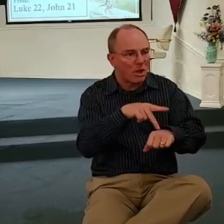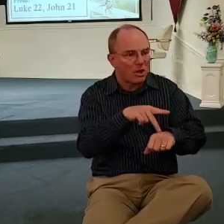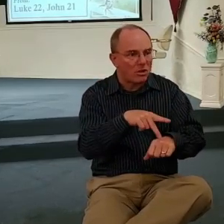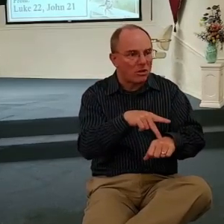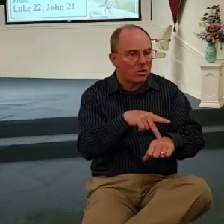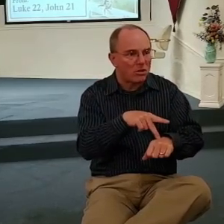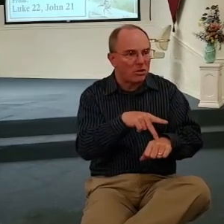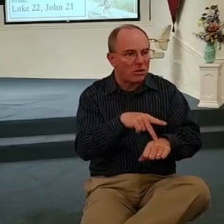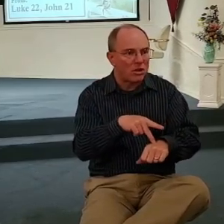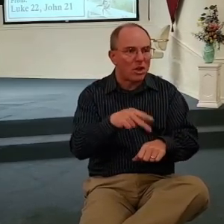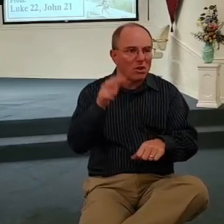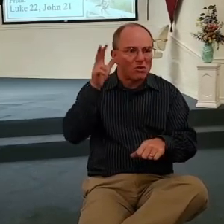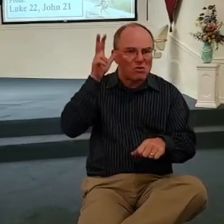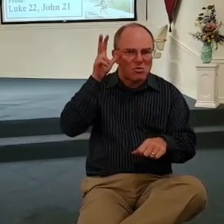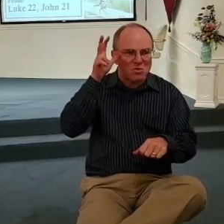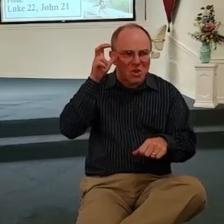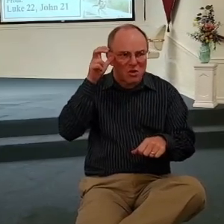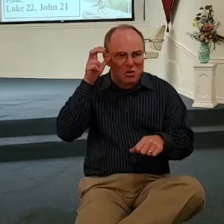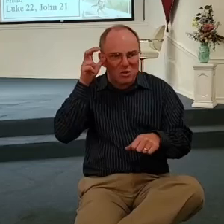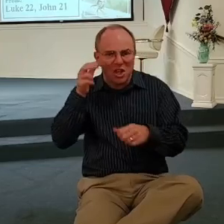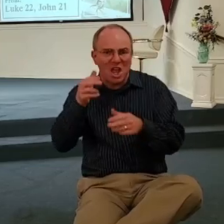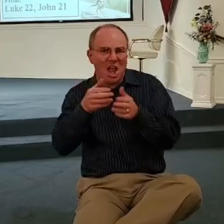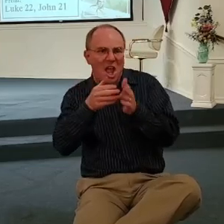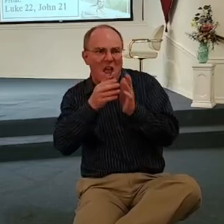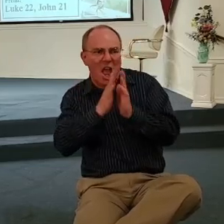"Satan has asked to sift you."